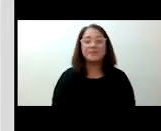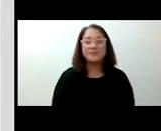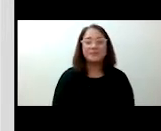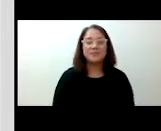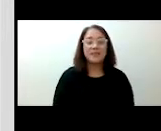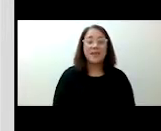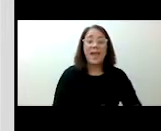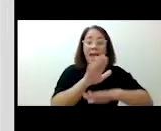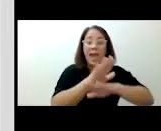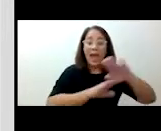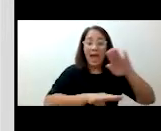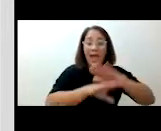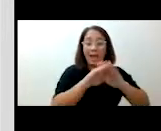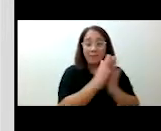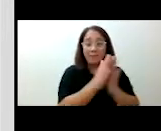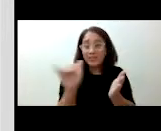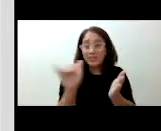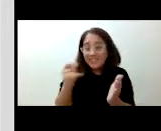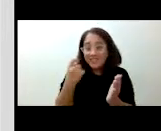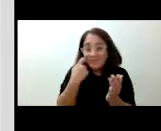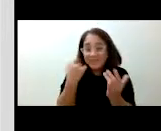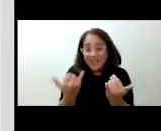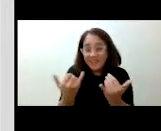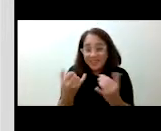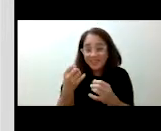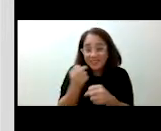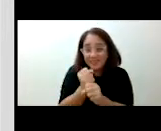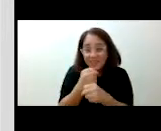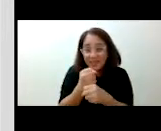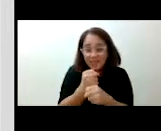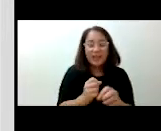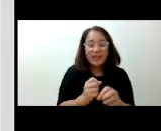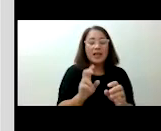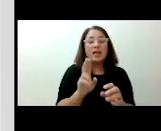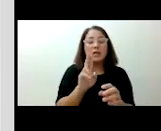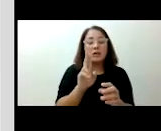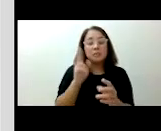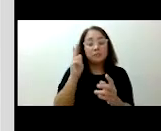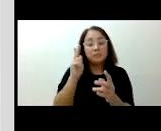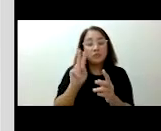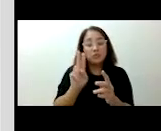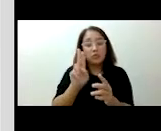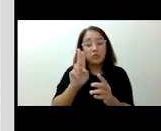Handbooks, like we're producing, are meant to be used inside of class.